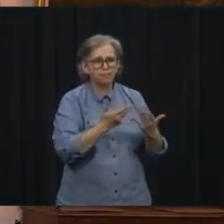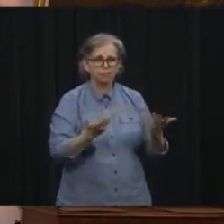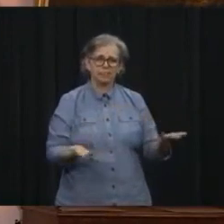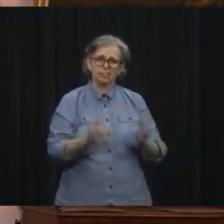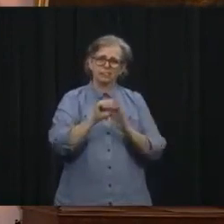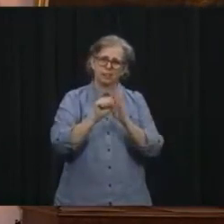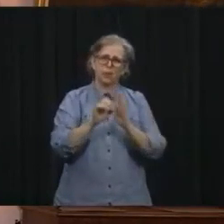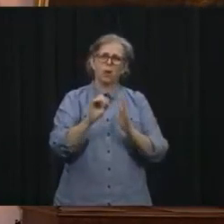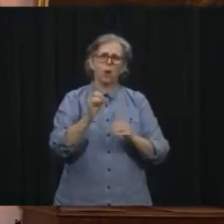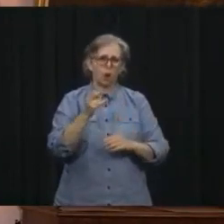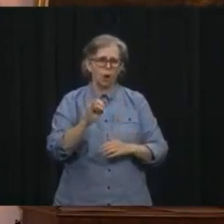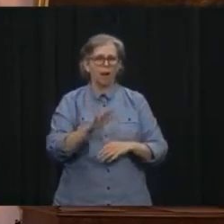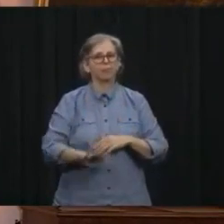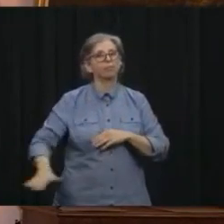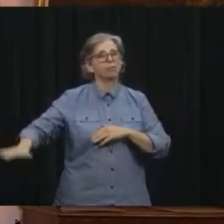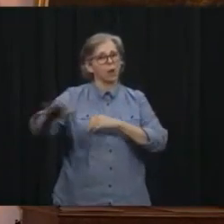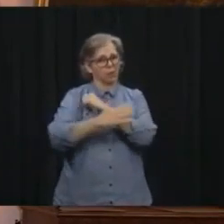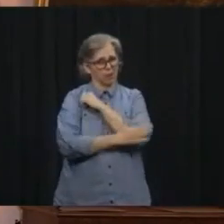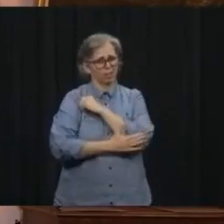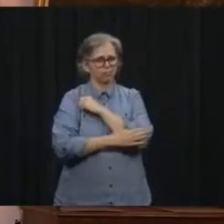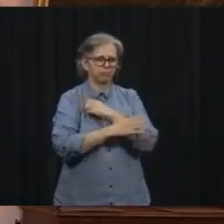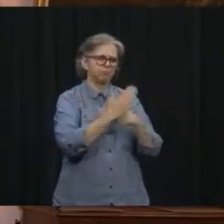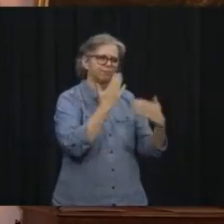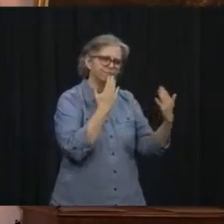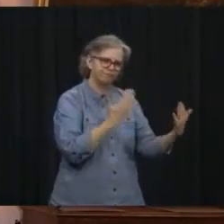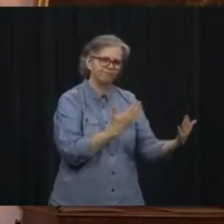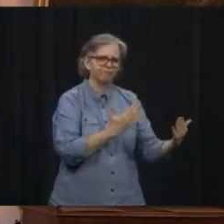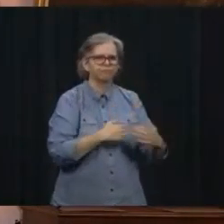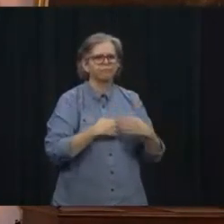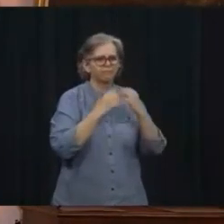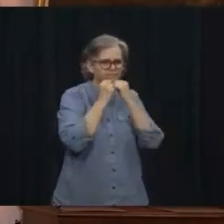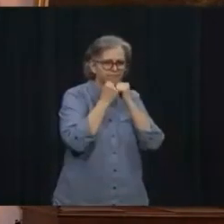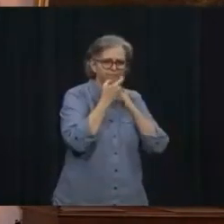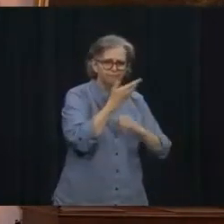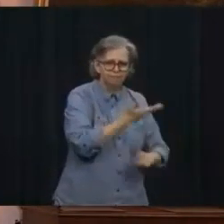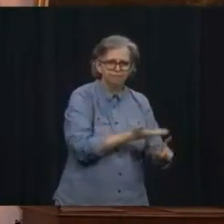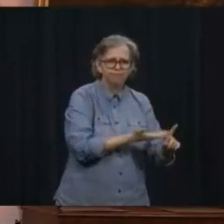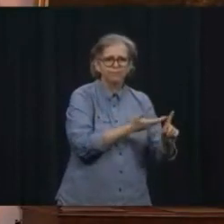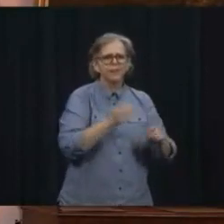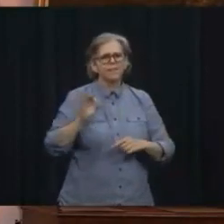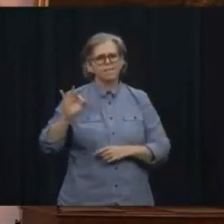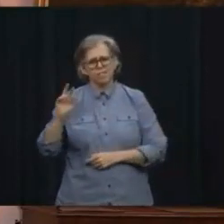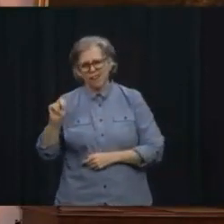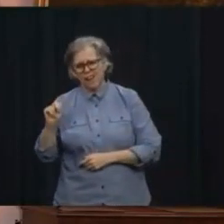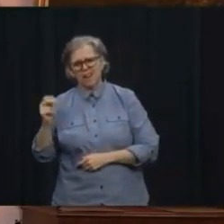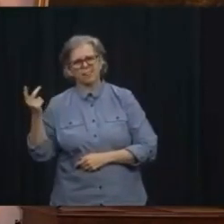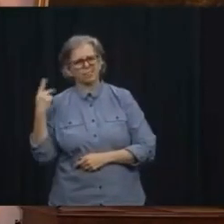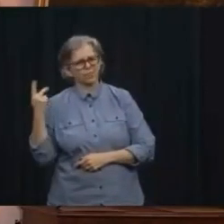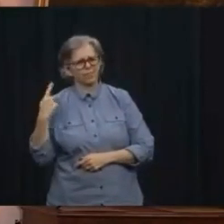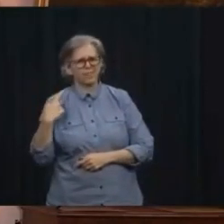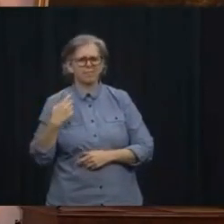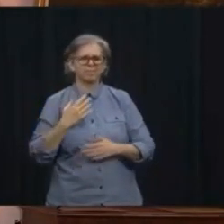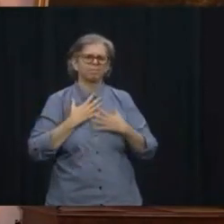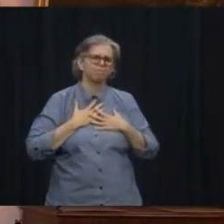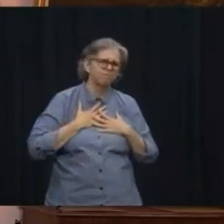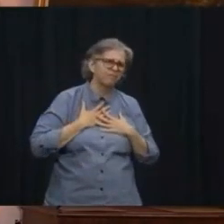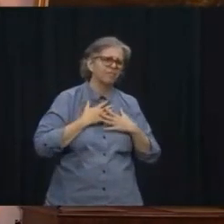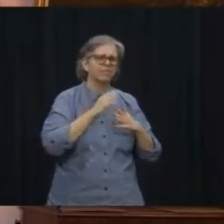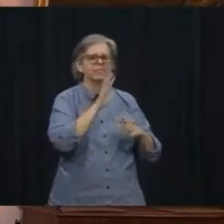Fran and I extend our most heartfelt condolences to his family, to his children, Sean and